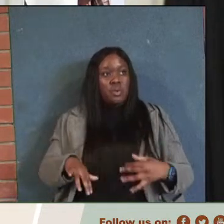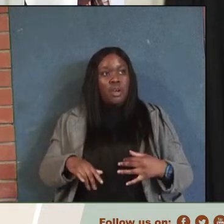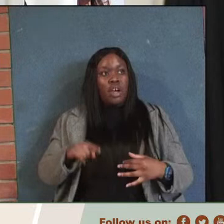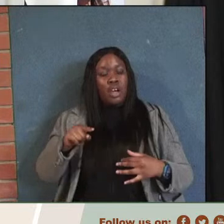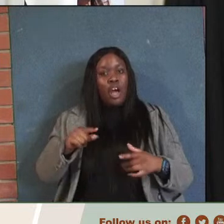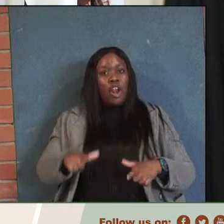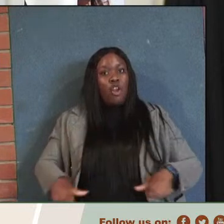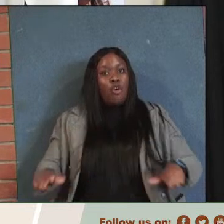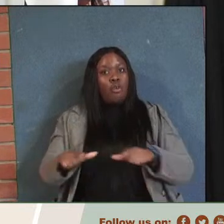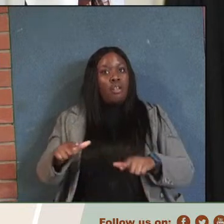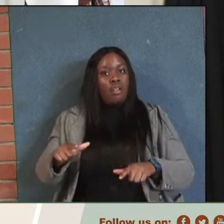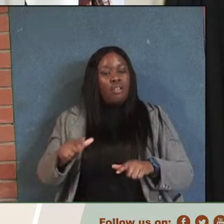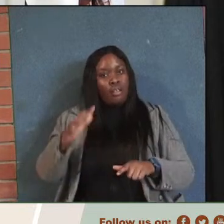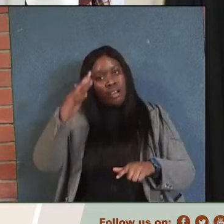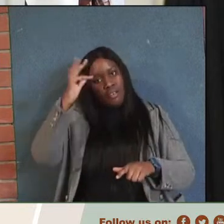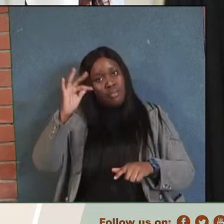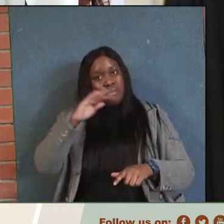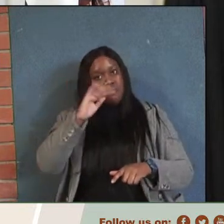her.